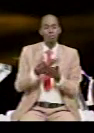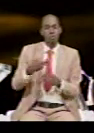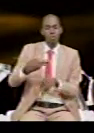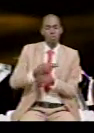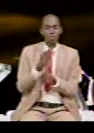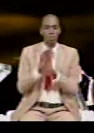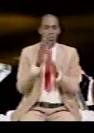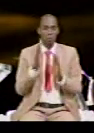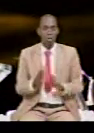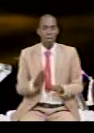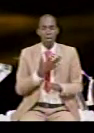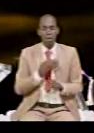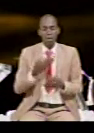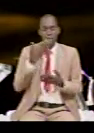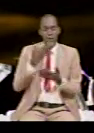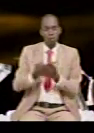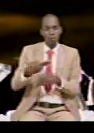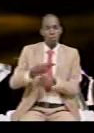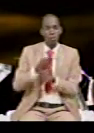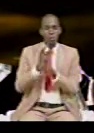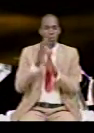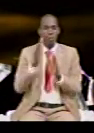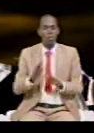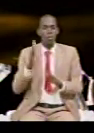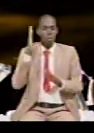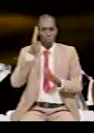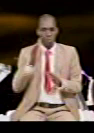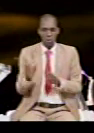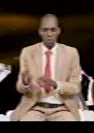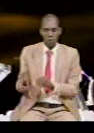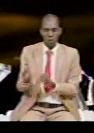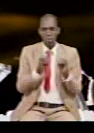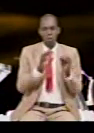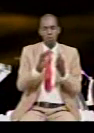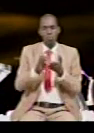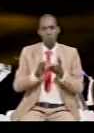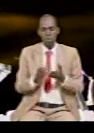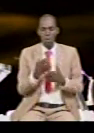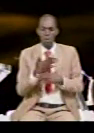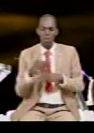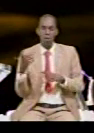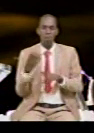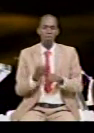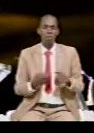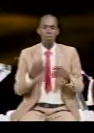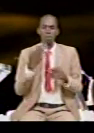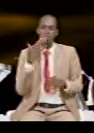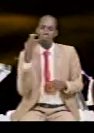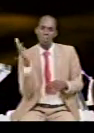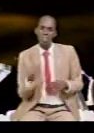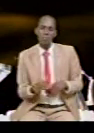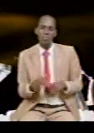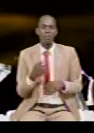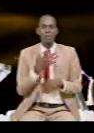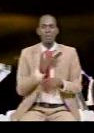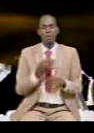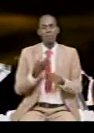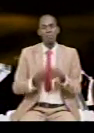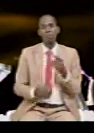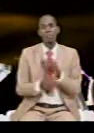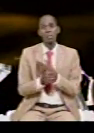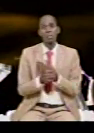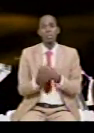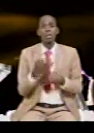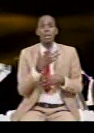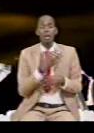will lead his own away from danger, from evil, and from damnation. So be as a shepherd,